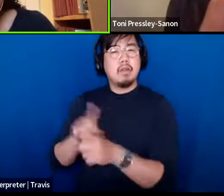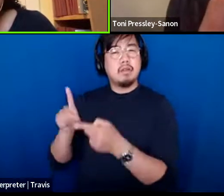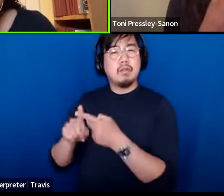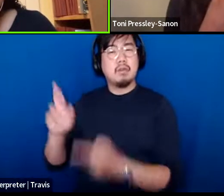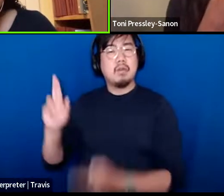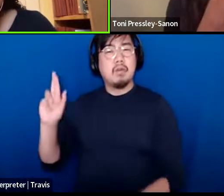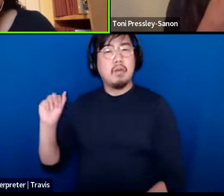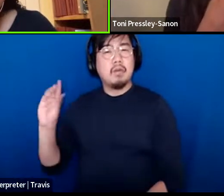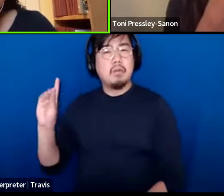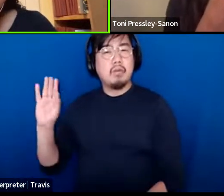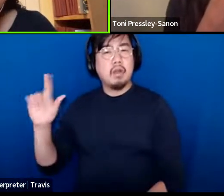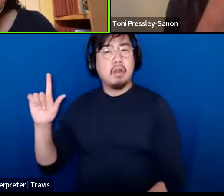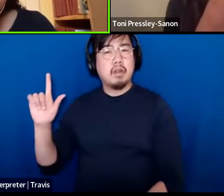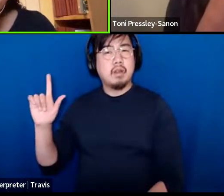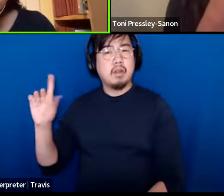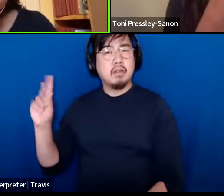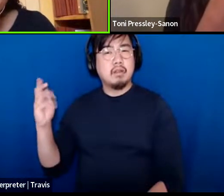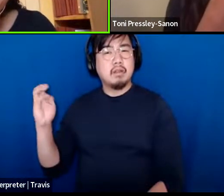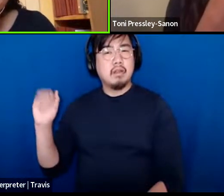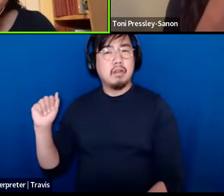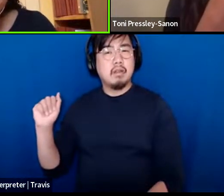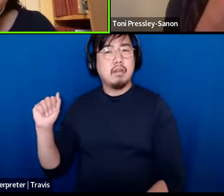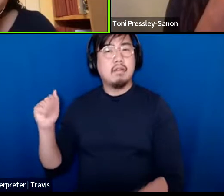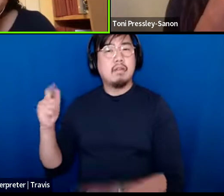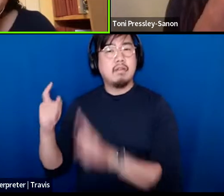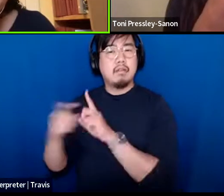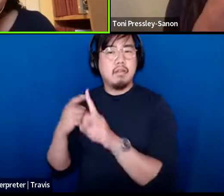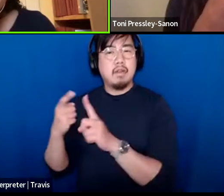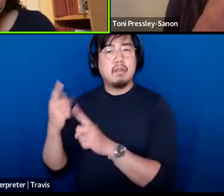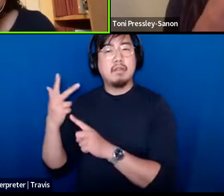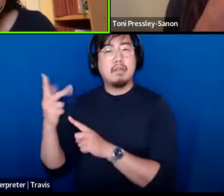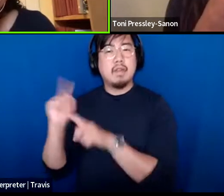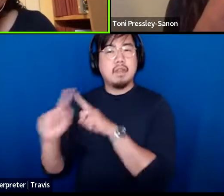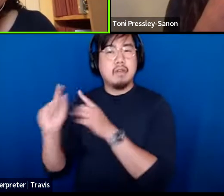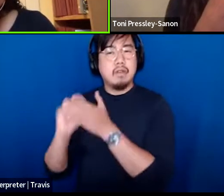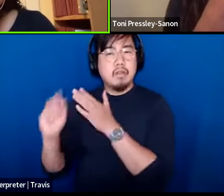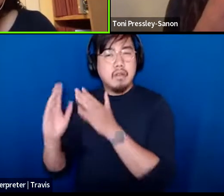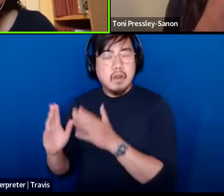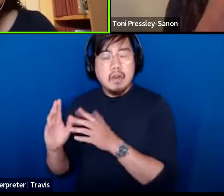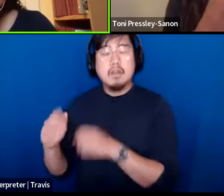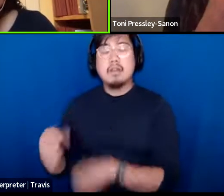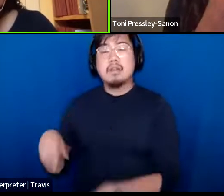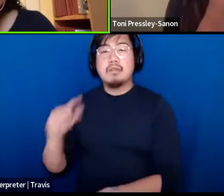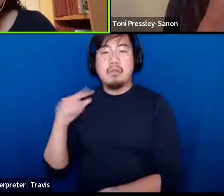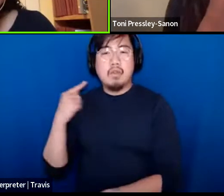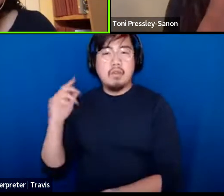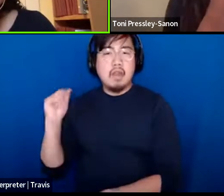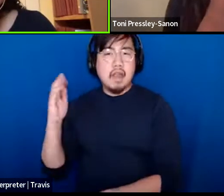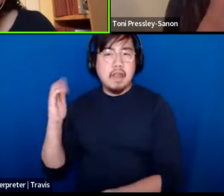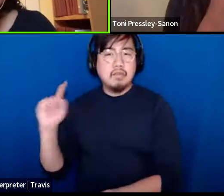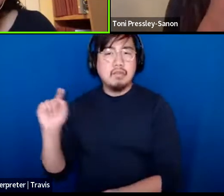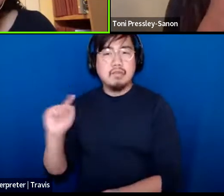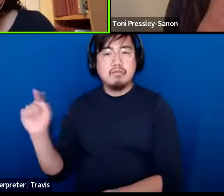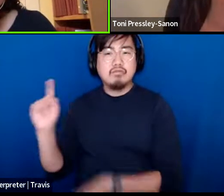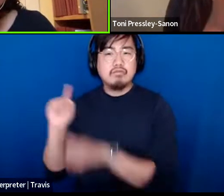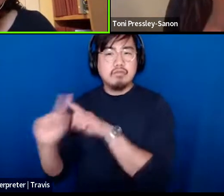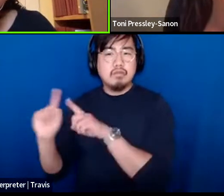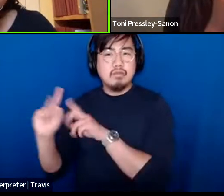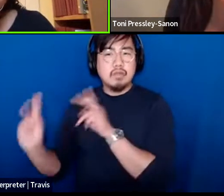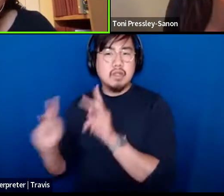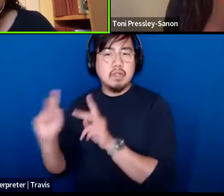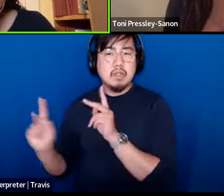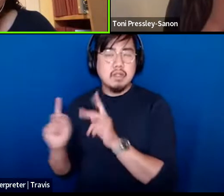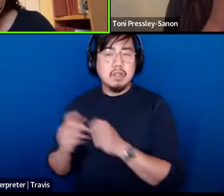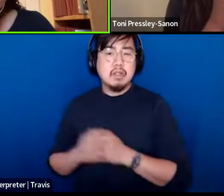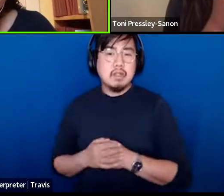and Lama Rod Owens and Yasmin Saidula. I was in many ways